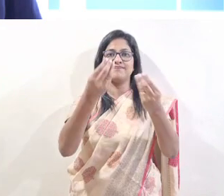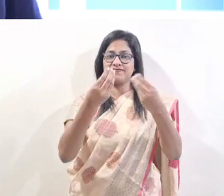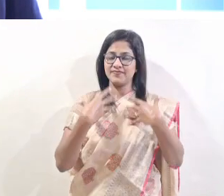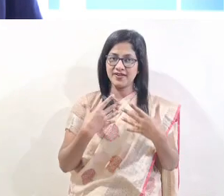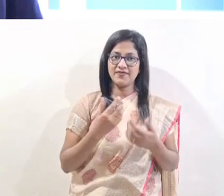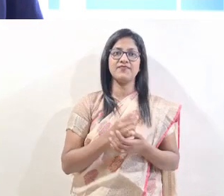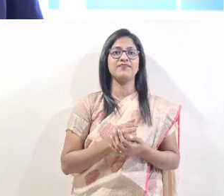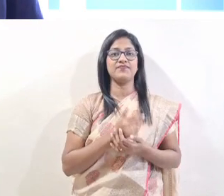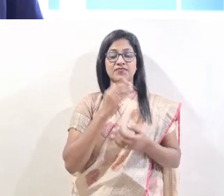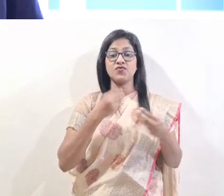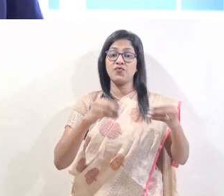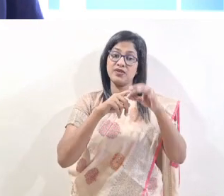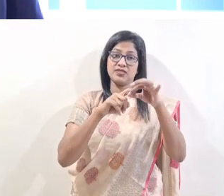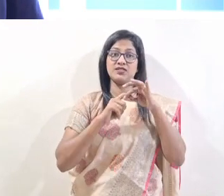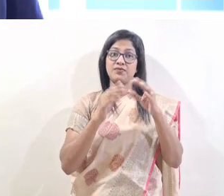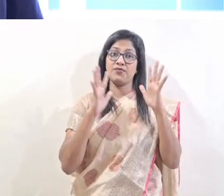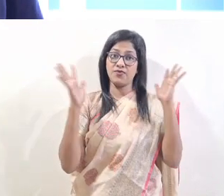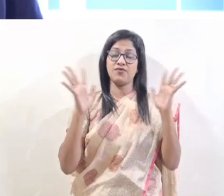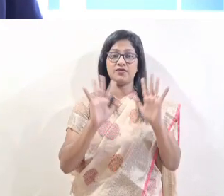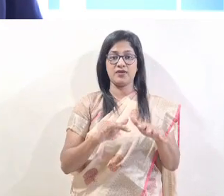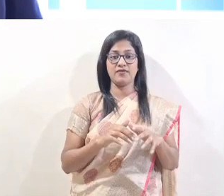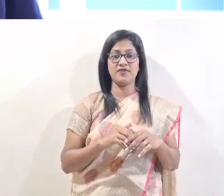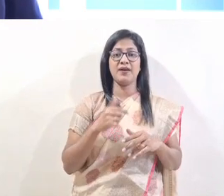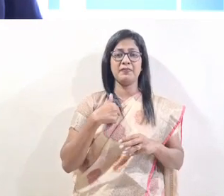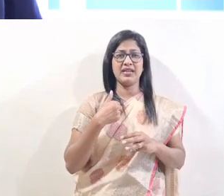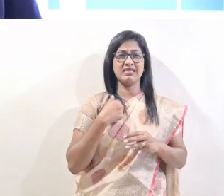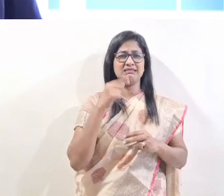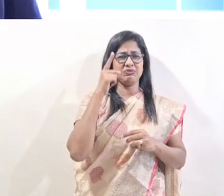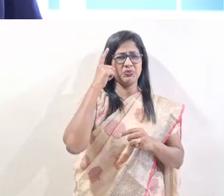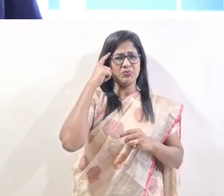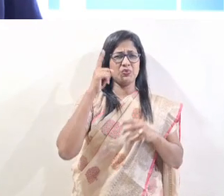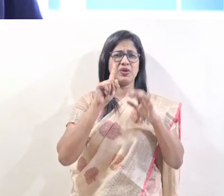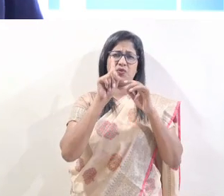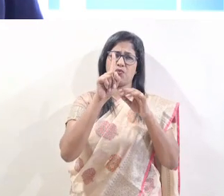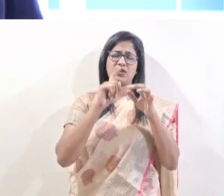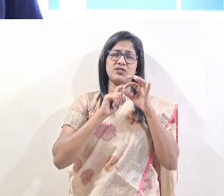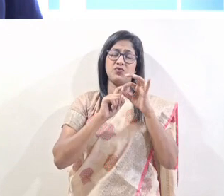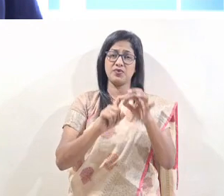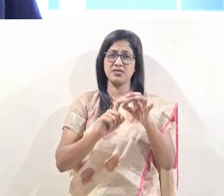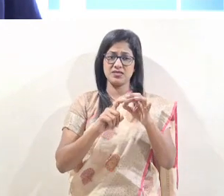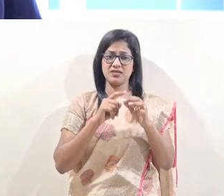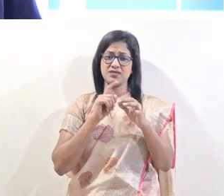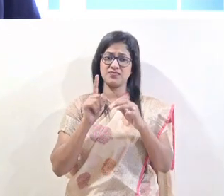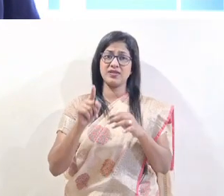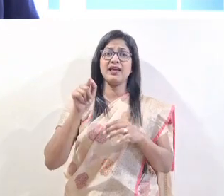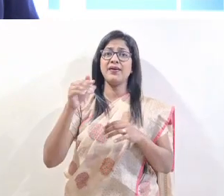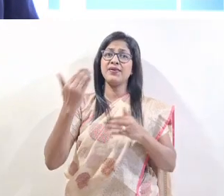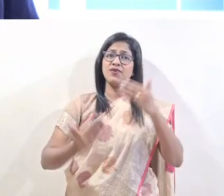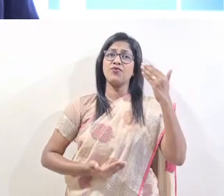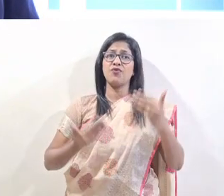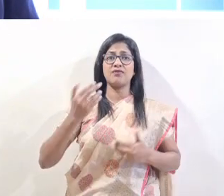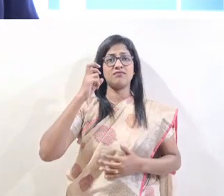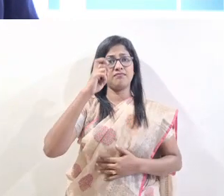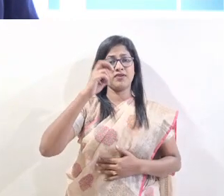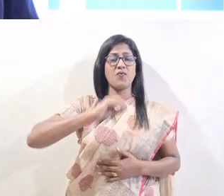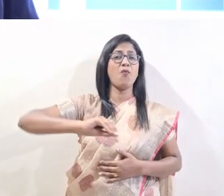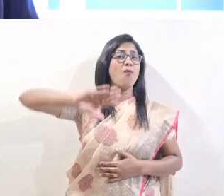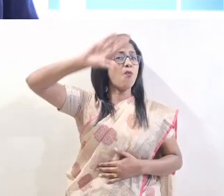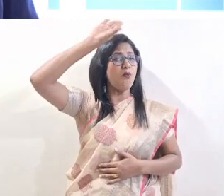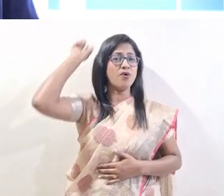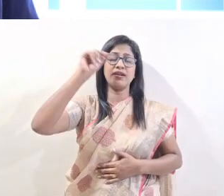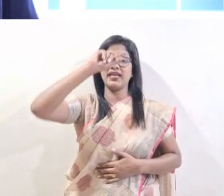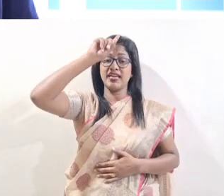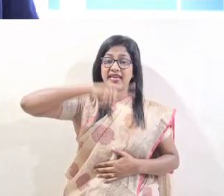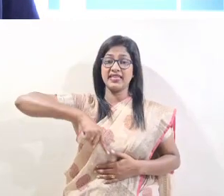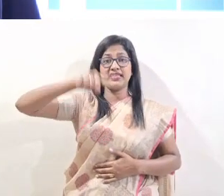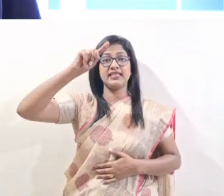questions. The oldest one question which I have in mind is that Kolkata Metro is the oldest metro in the country. Which